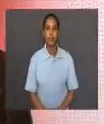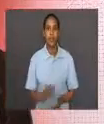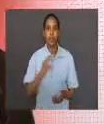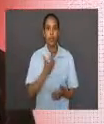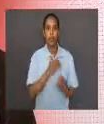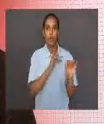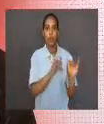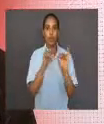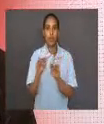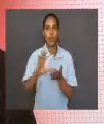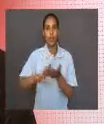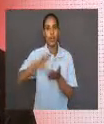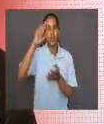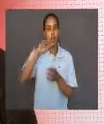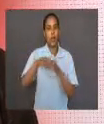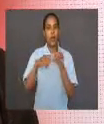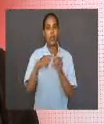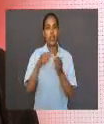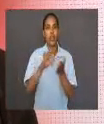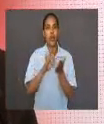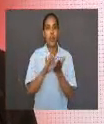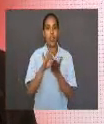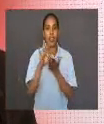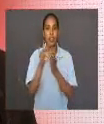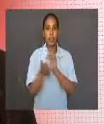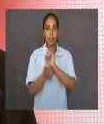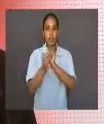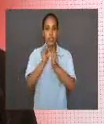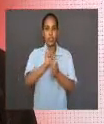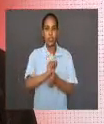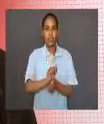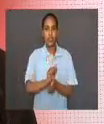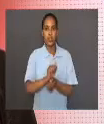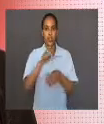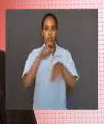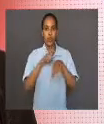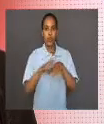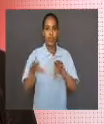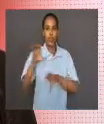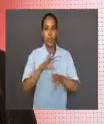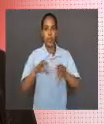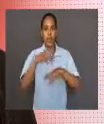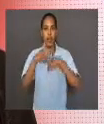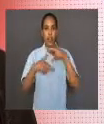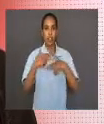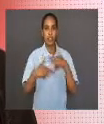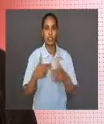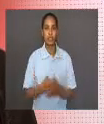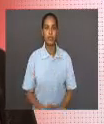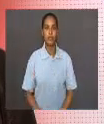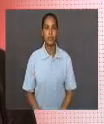We also learned about quantitative changes during a chemical